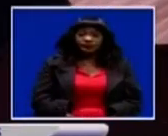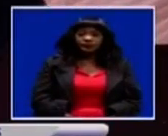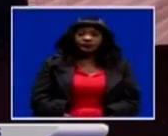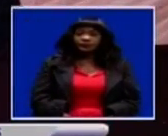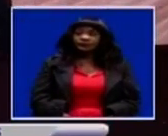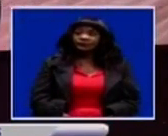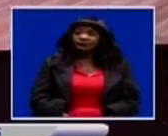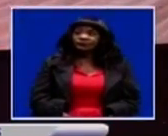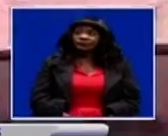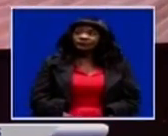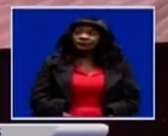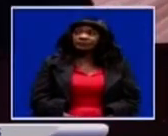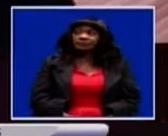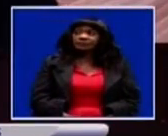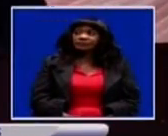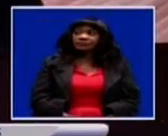It